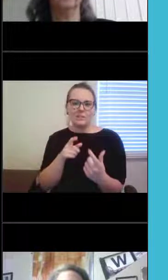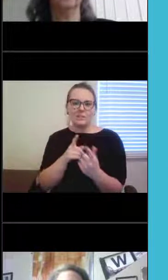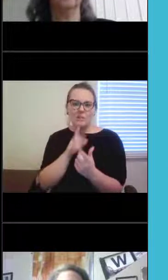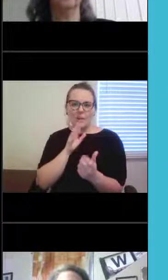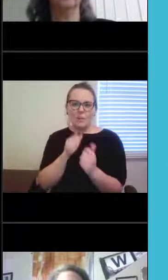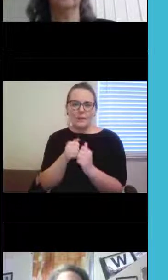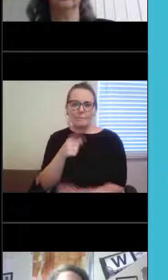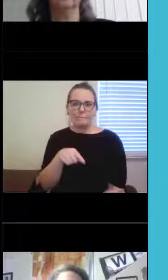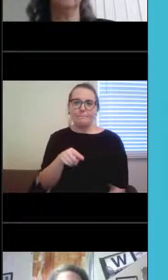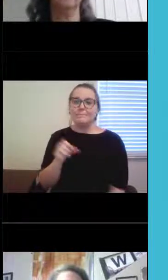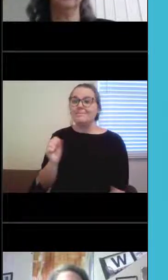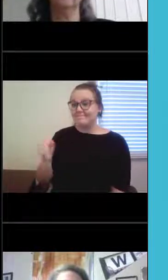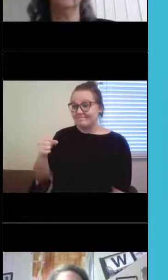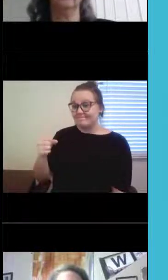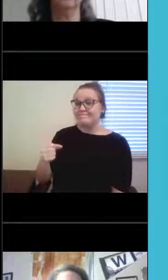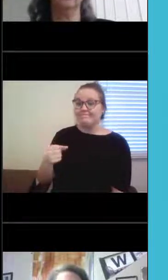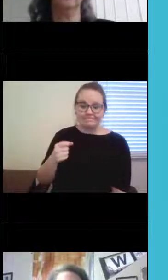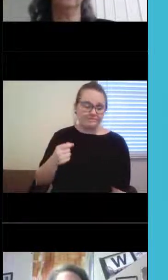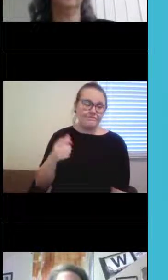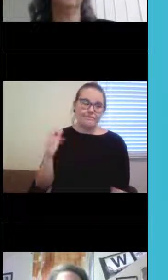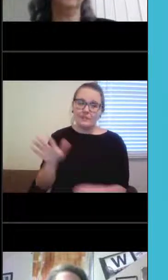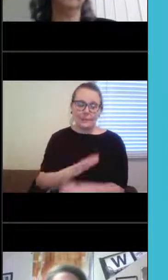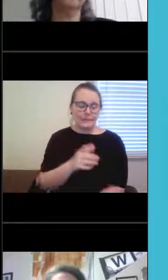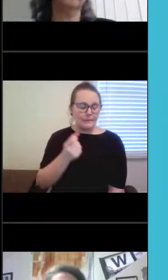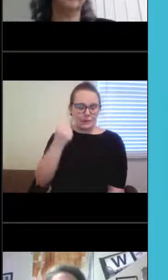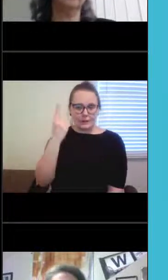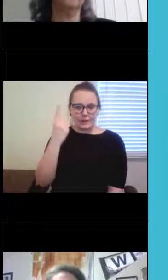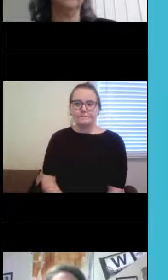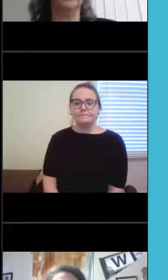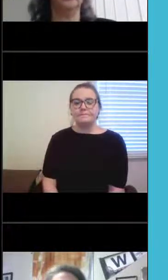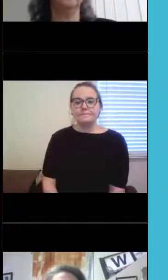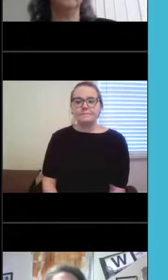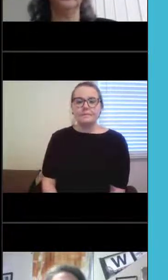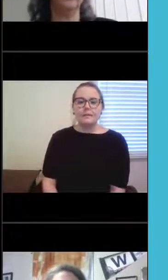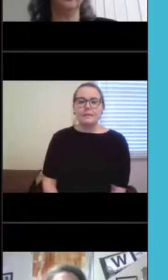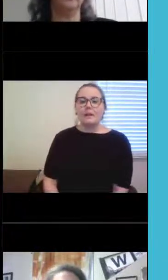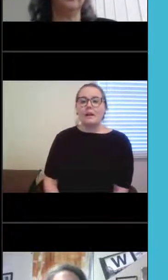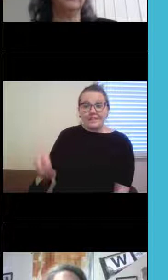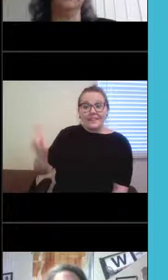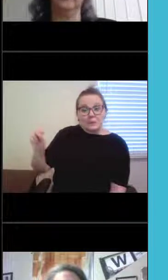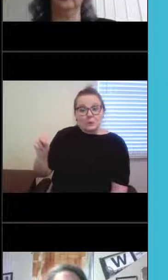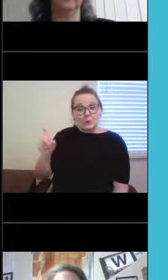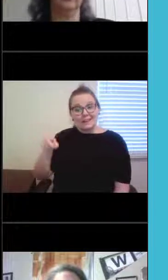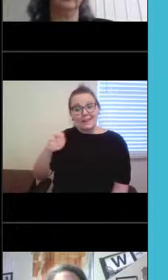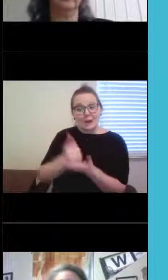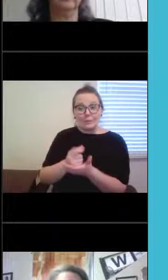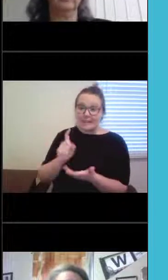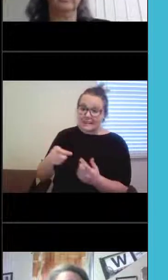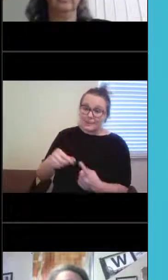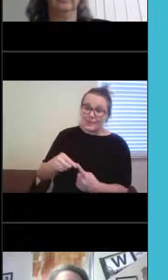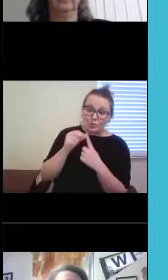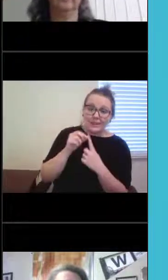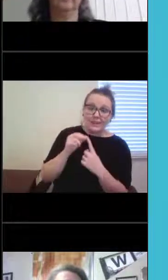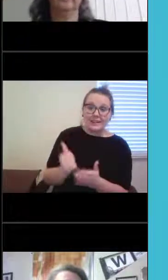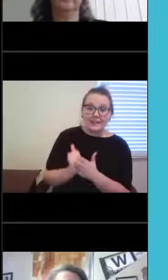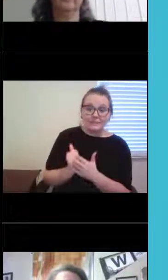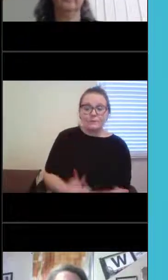Yes, makes complete sense to me. But right, they do need help and they can be uniquely helpful.